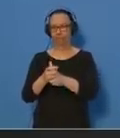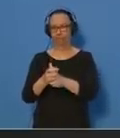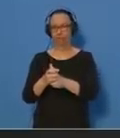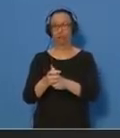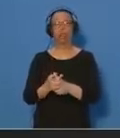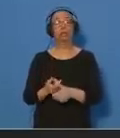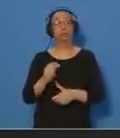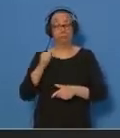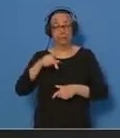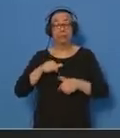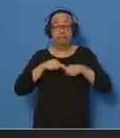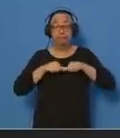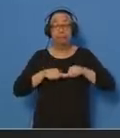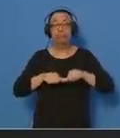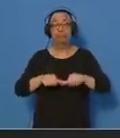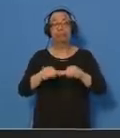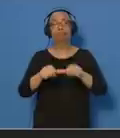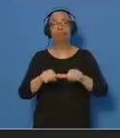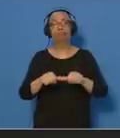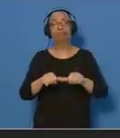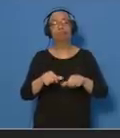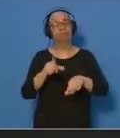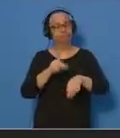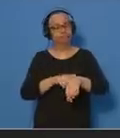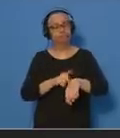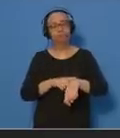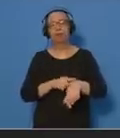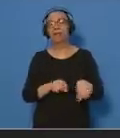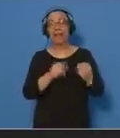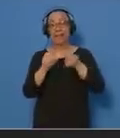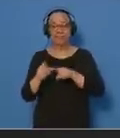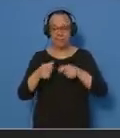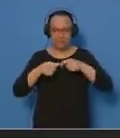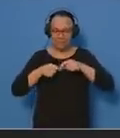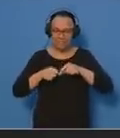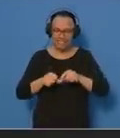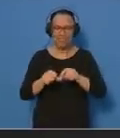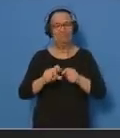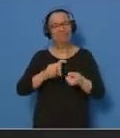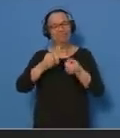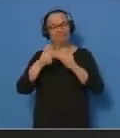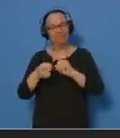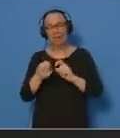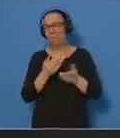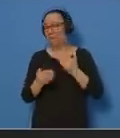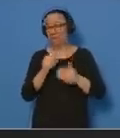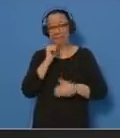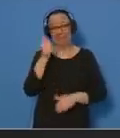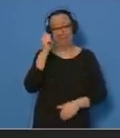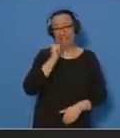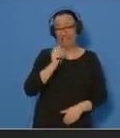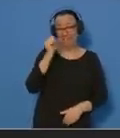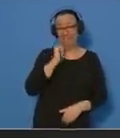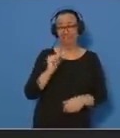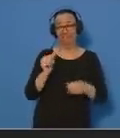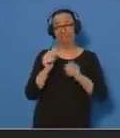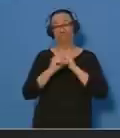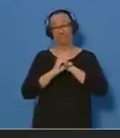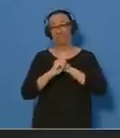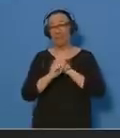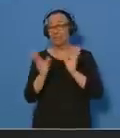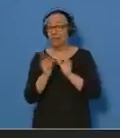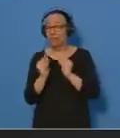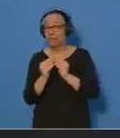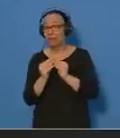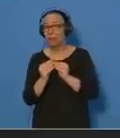it's going to be a new normal. So as we continue to adjust, there may not be daily press conferences, there may not be other things. The facts